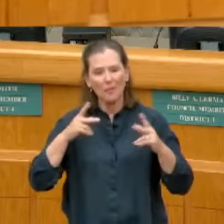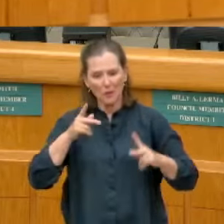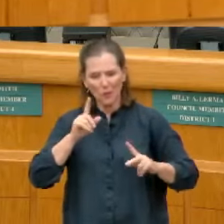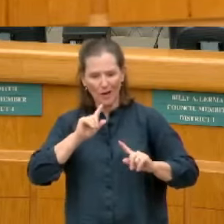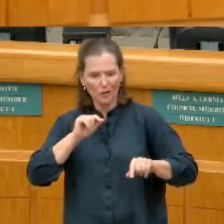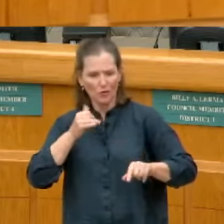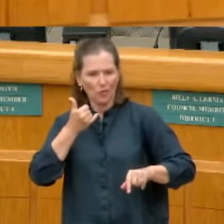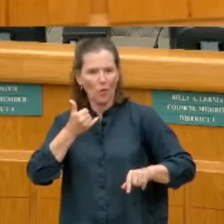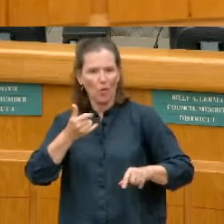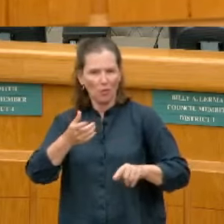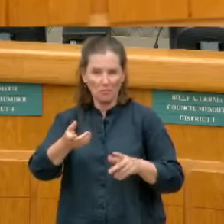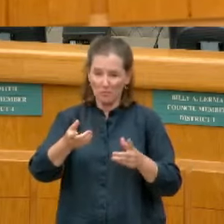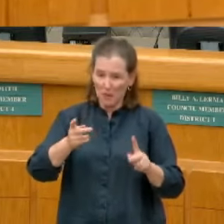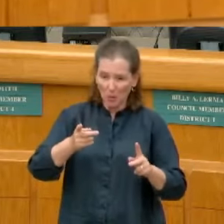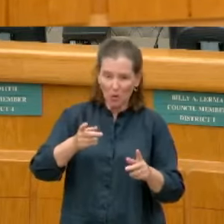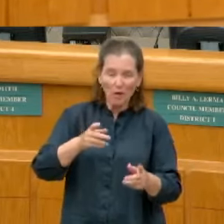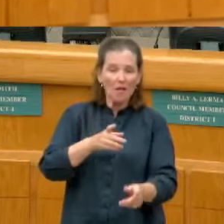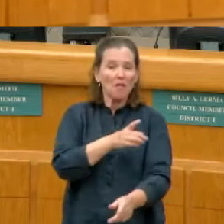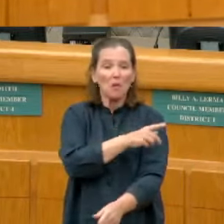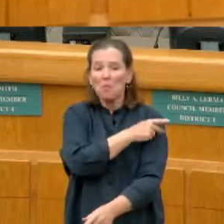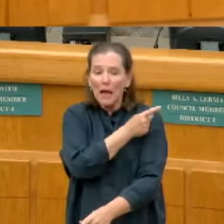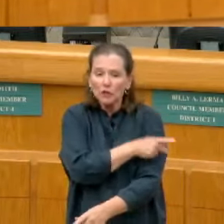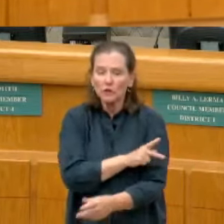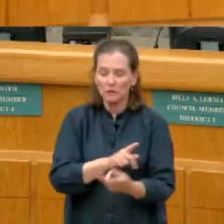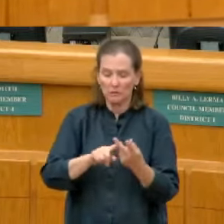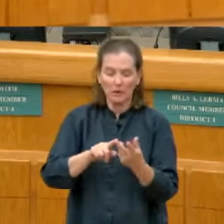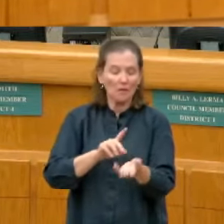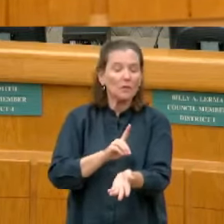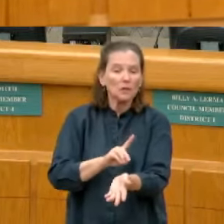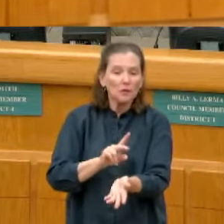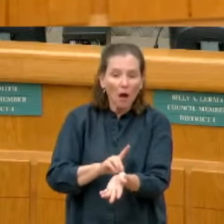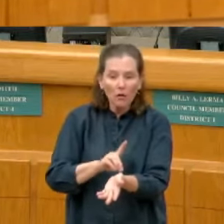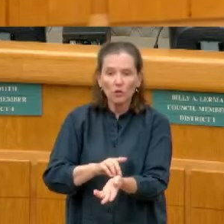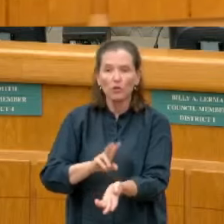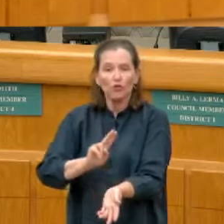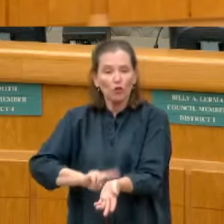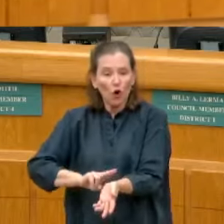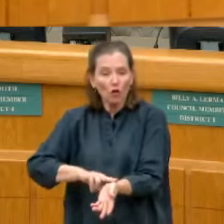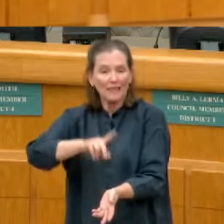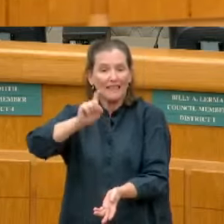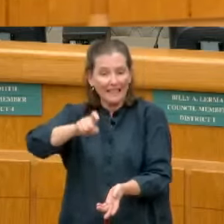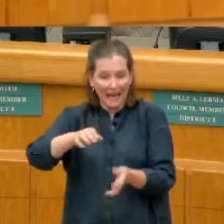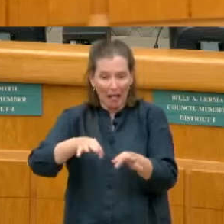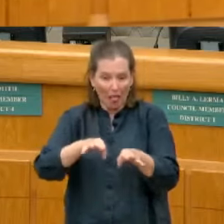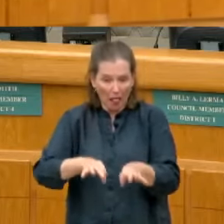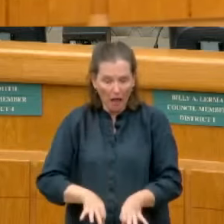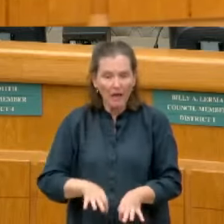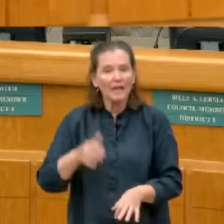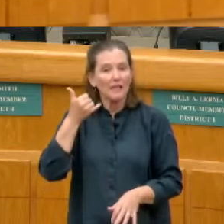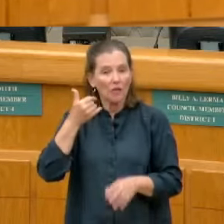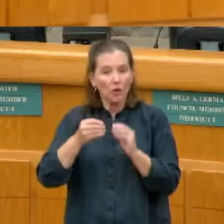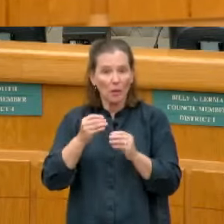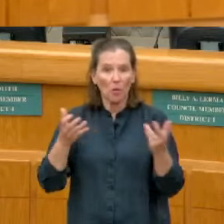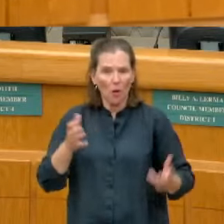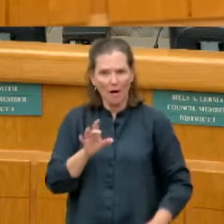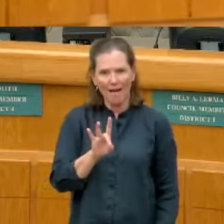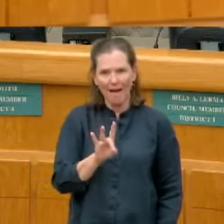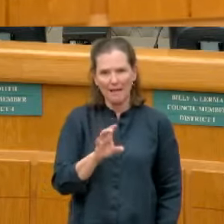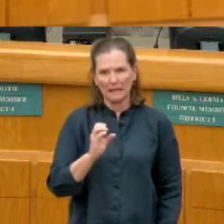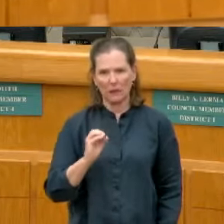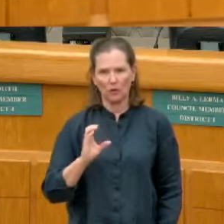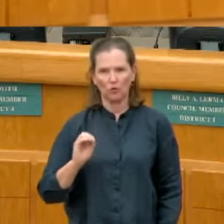or patients or anybody just needing general information about this in-home infusion, here's your number. It's